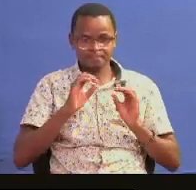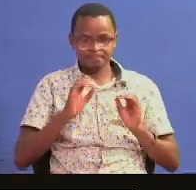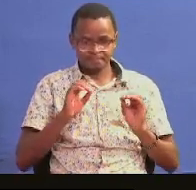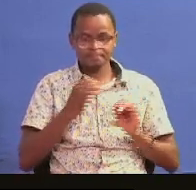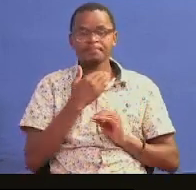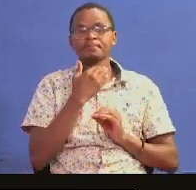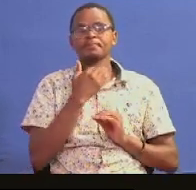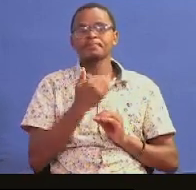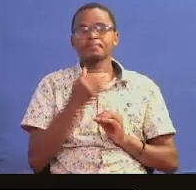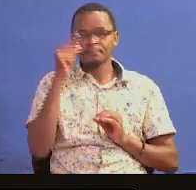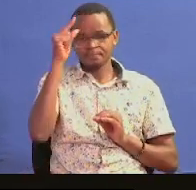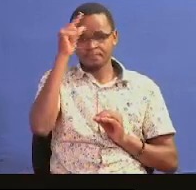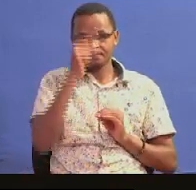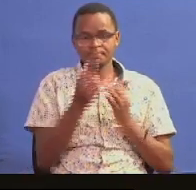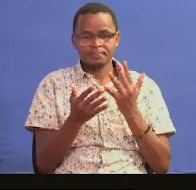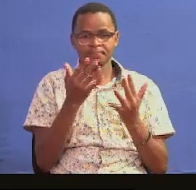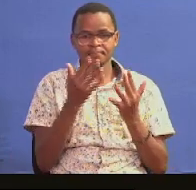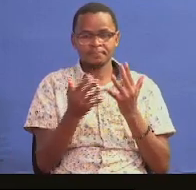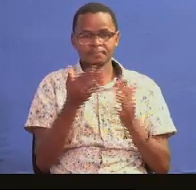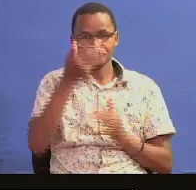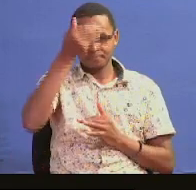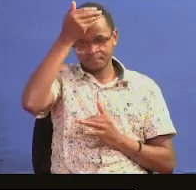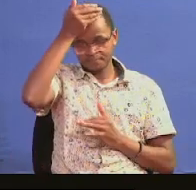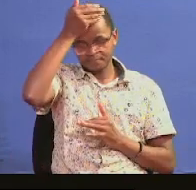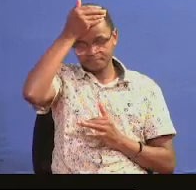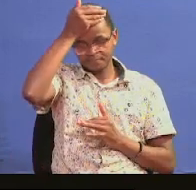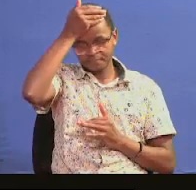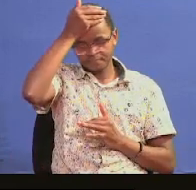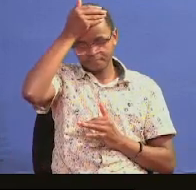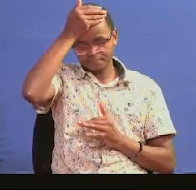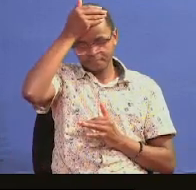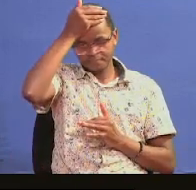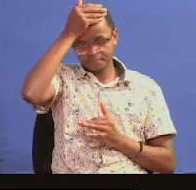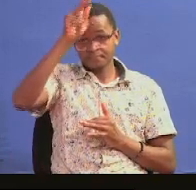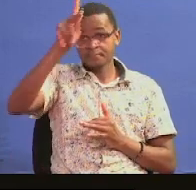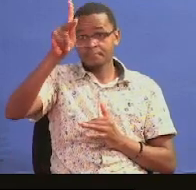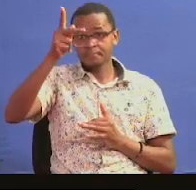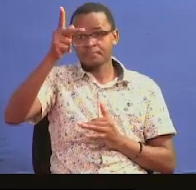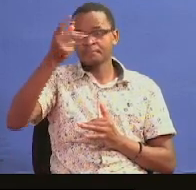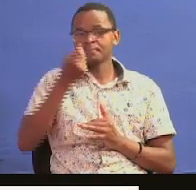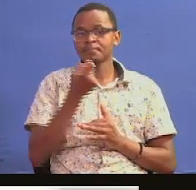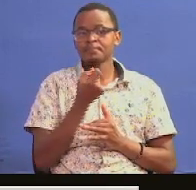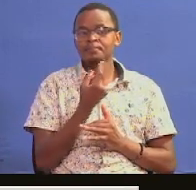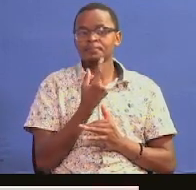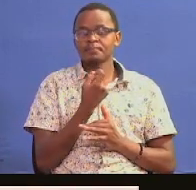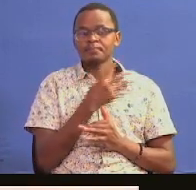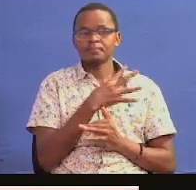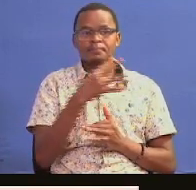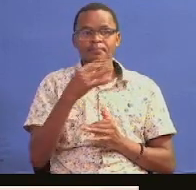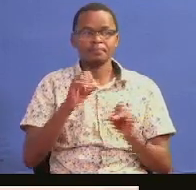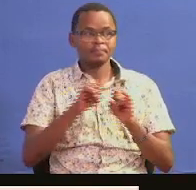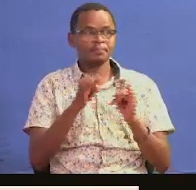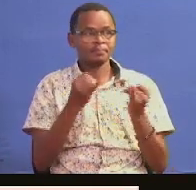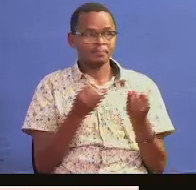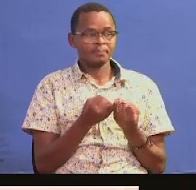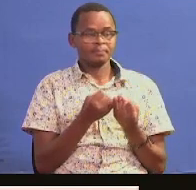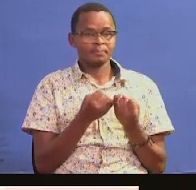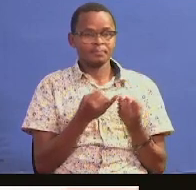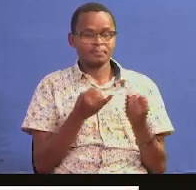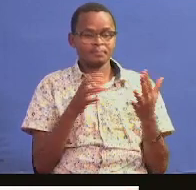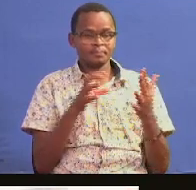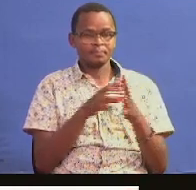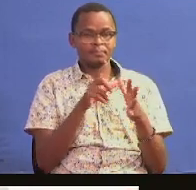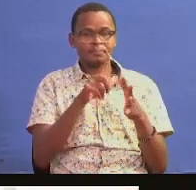I would wish that the government maintains the training of the nurses to the Kenyan Medical Training Colleges and the institutions that